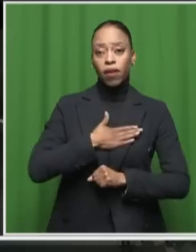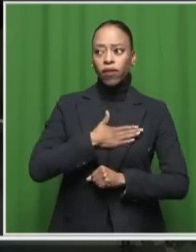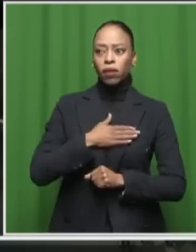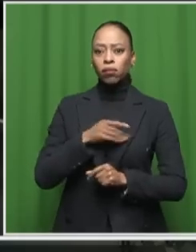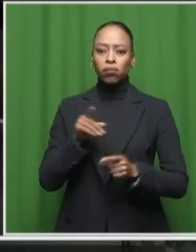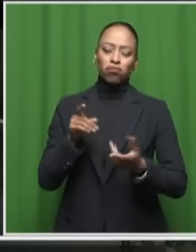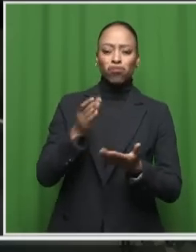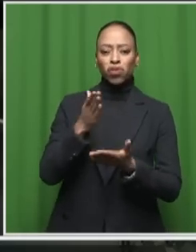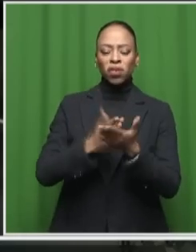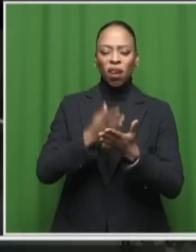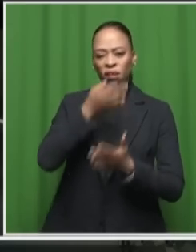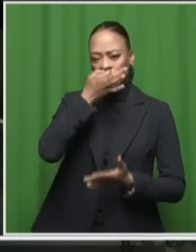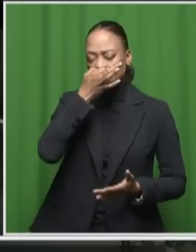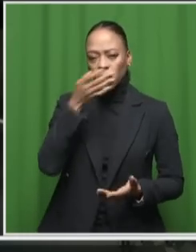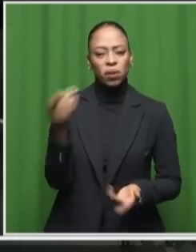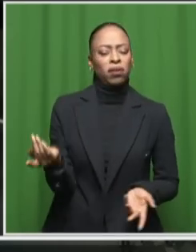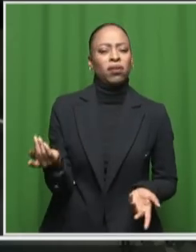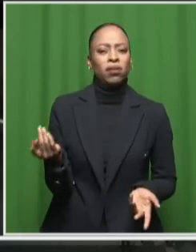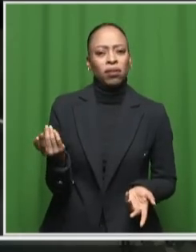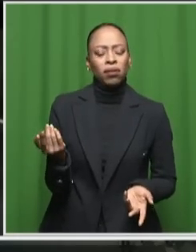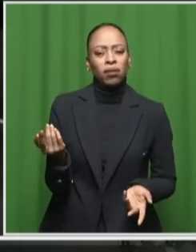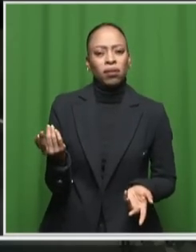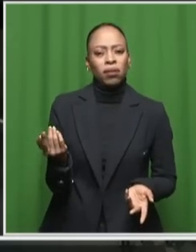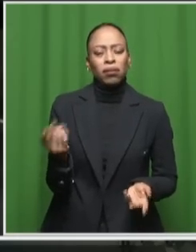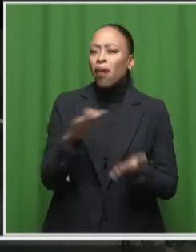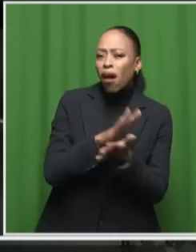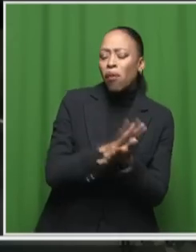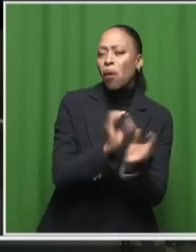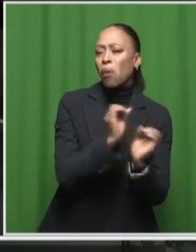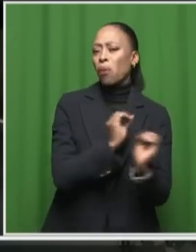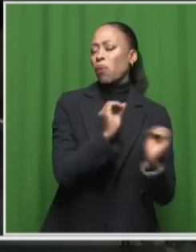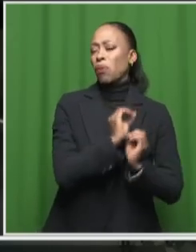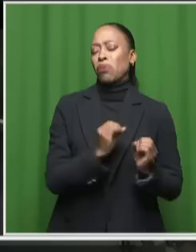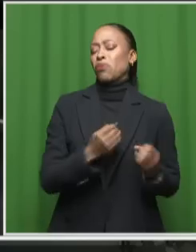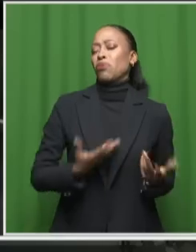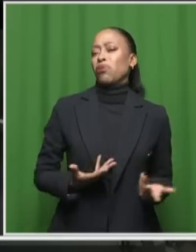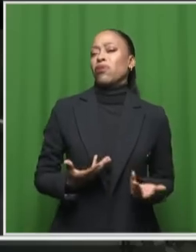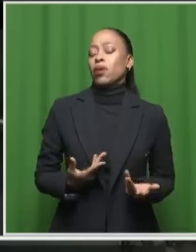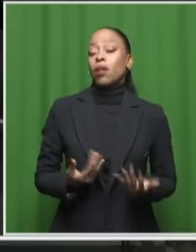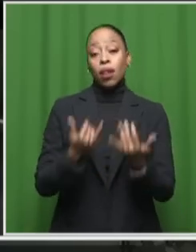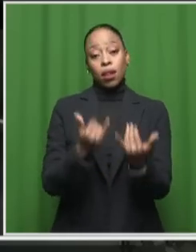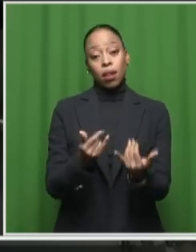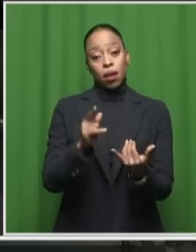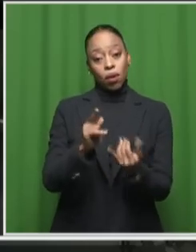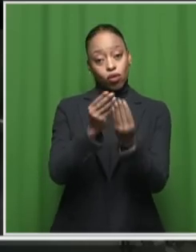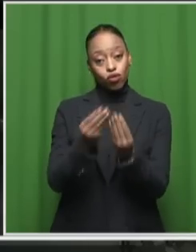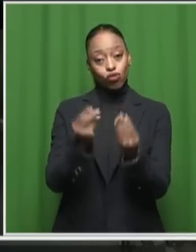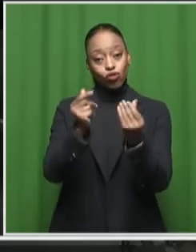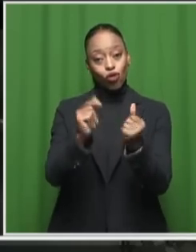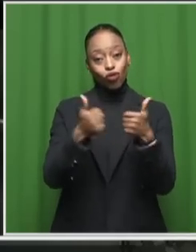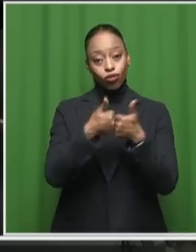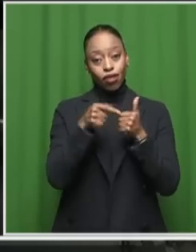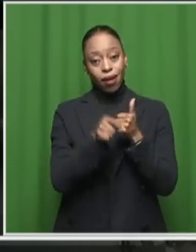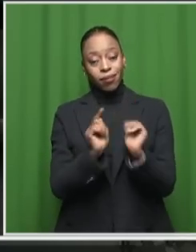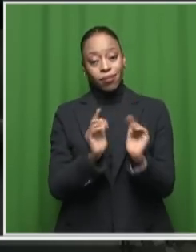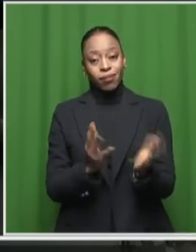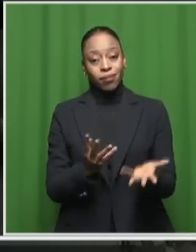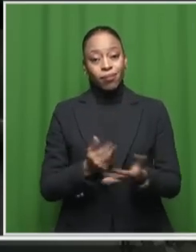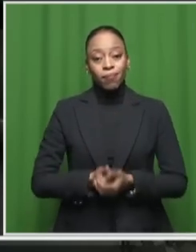bossy. Others feel that they are not appreciated enough. So how do they deal with those sorts of issues?